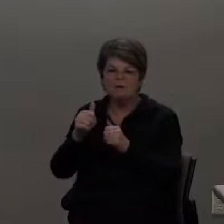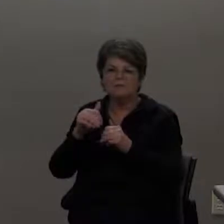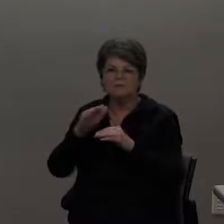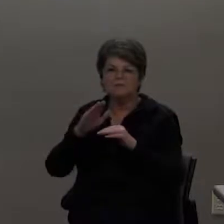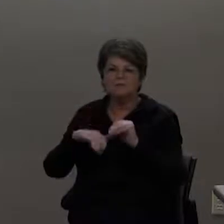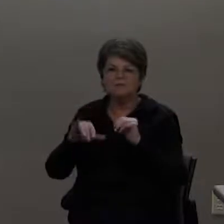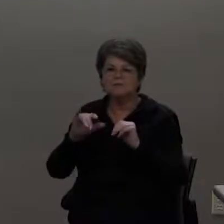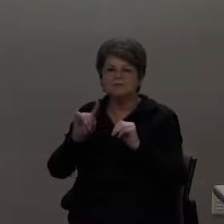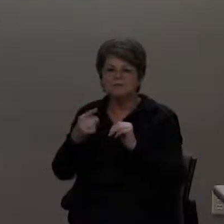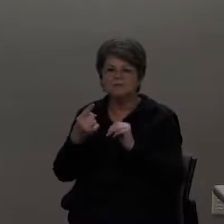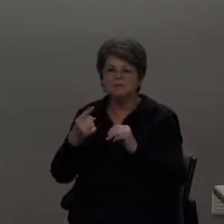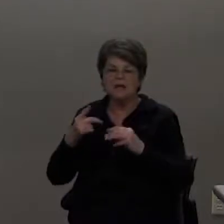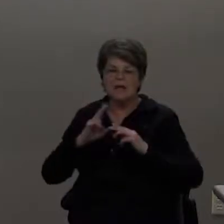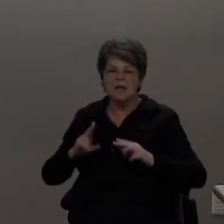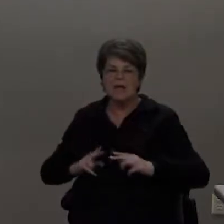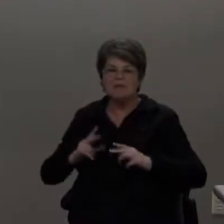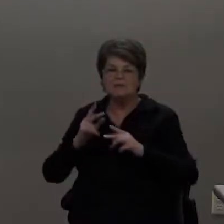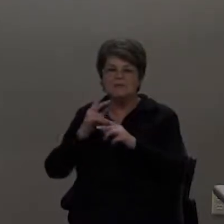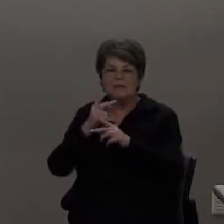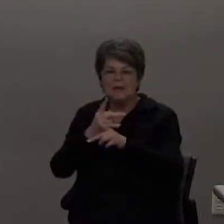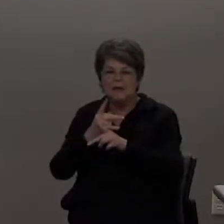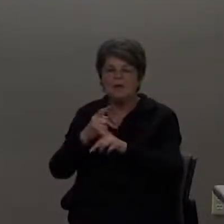but within the healthcare industry?